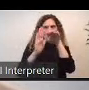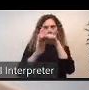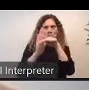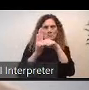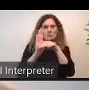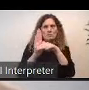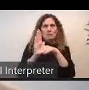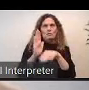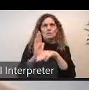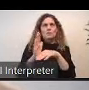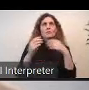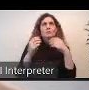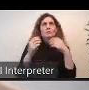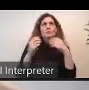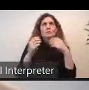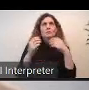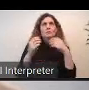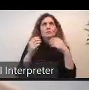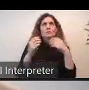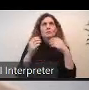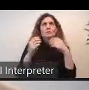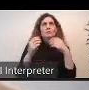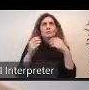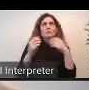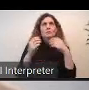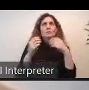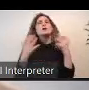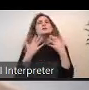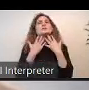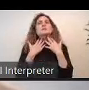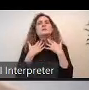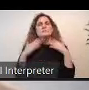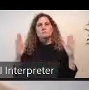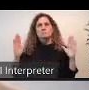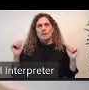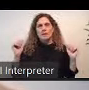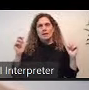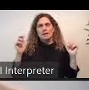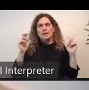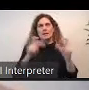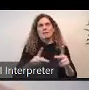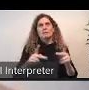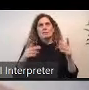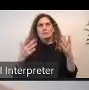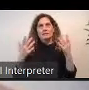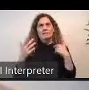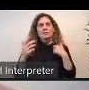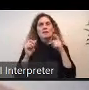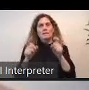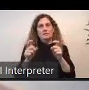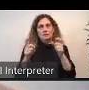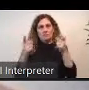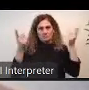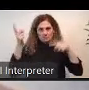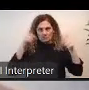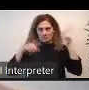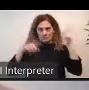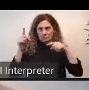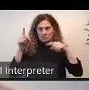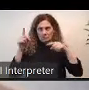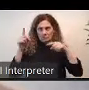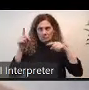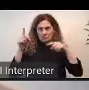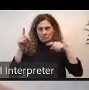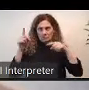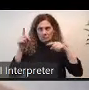back into doing things that they enjoy and are willing to make sure that they're following the guidelines. To do that. And we also see very good efforts from the